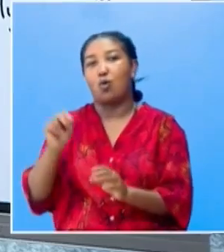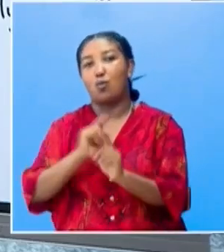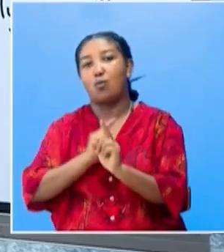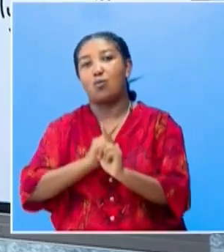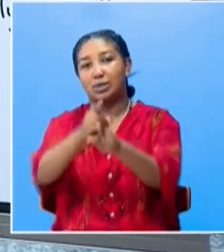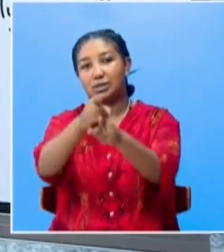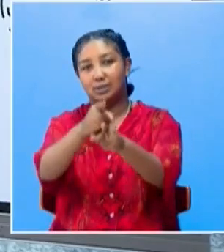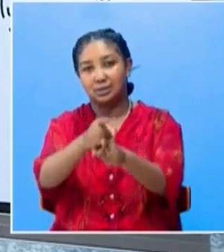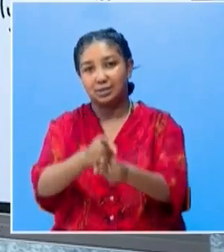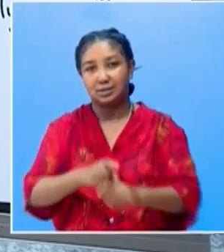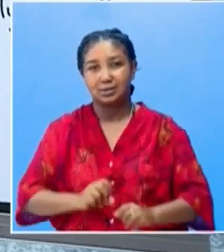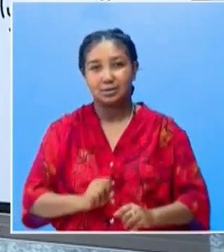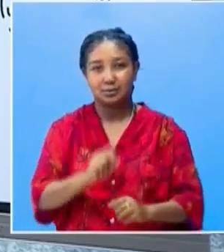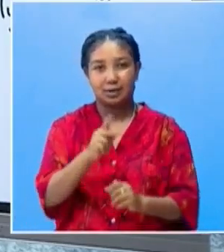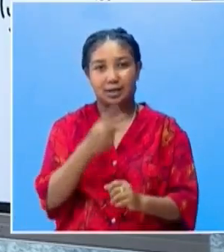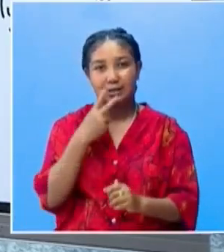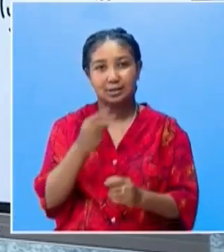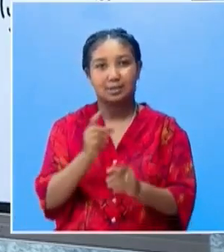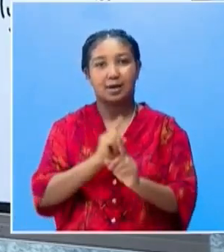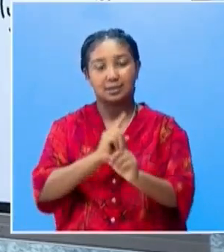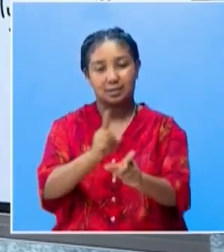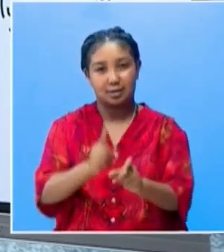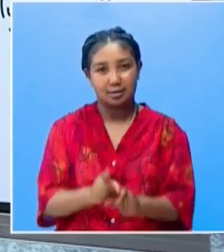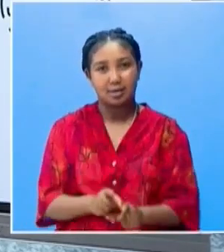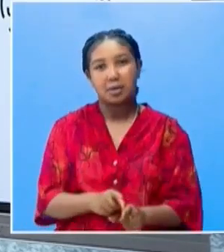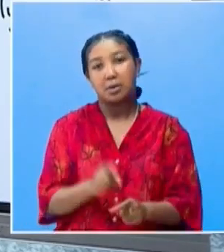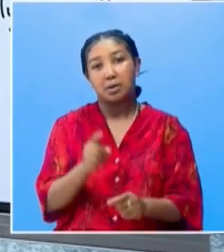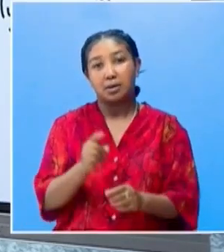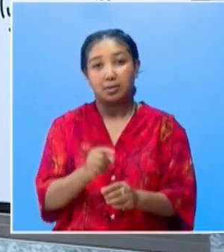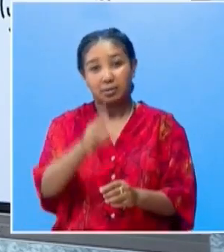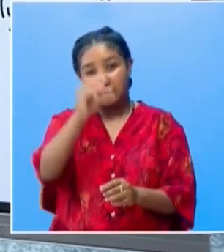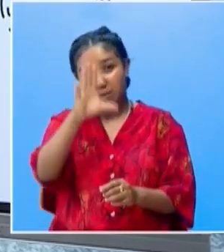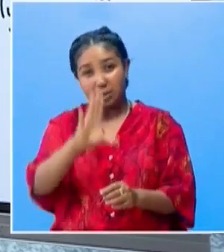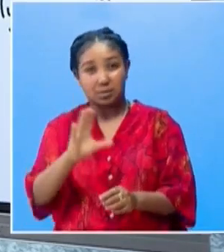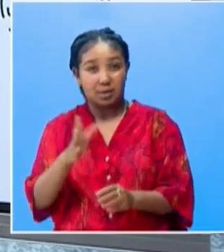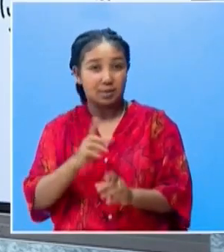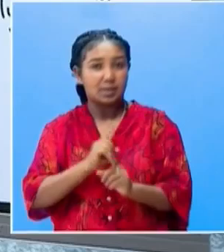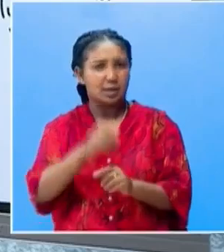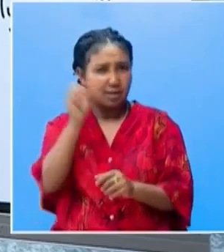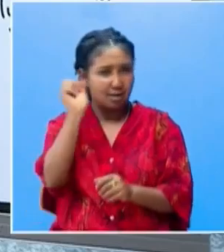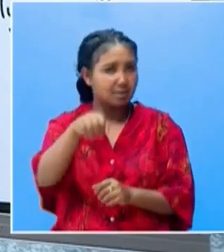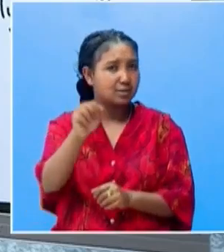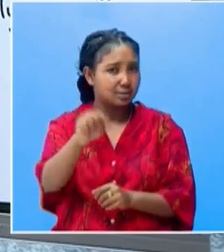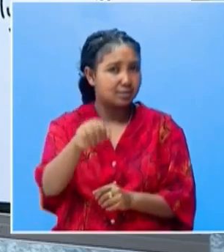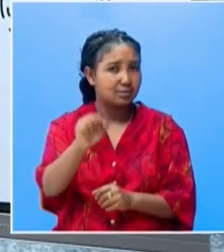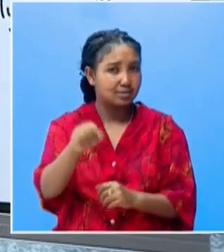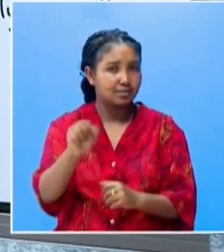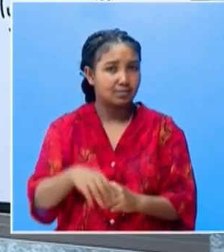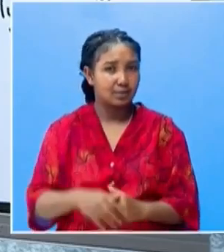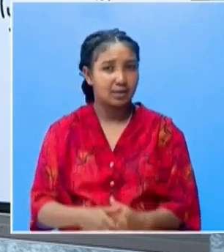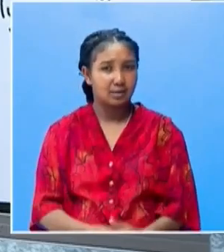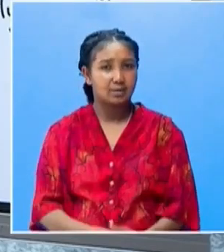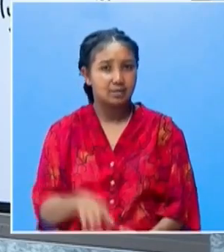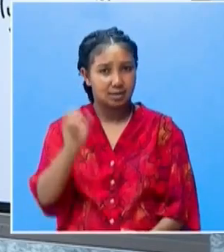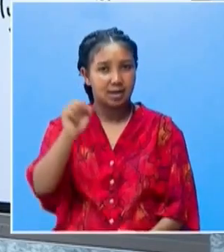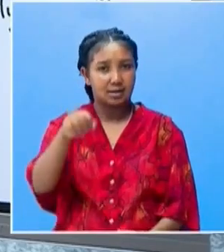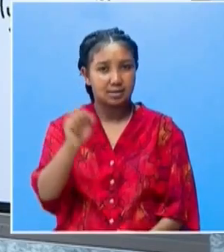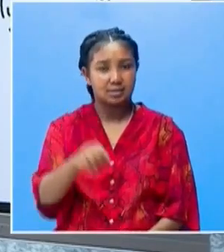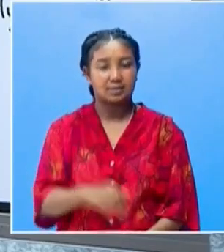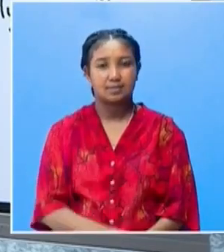Yeah? Okay, let's see the answer. Possibly the person might say yes. Yeah?